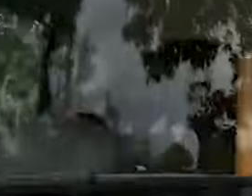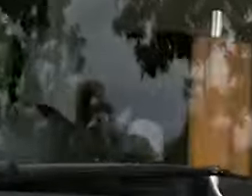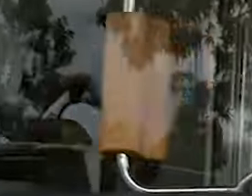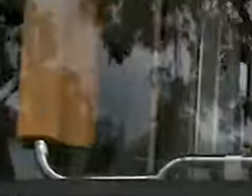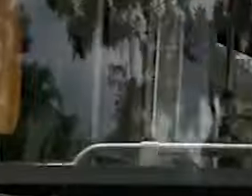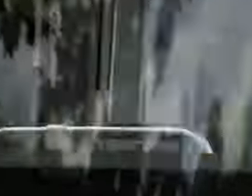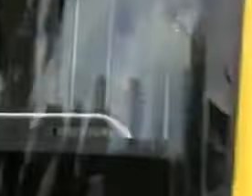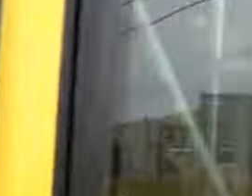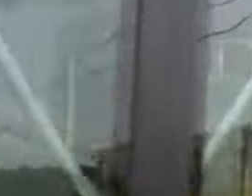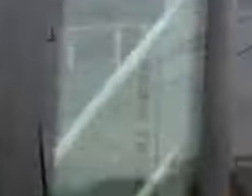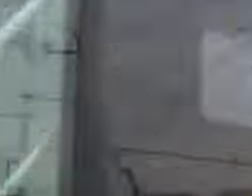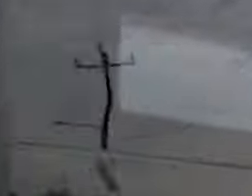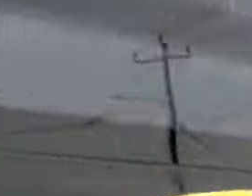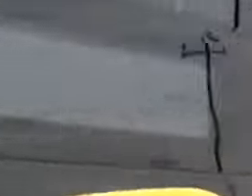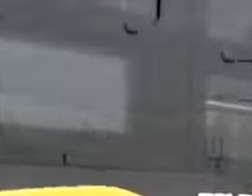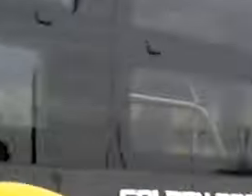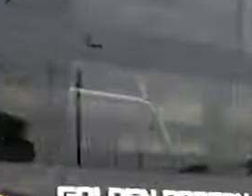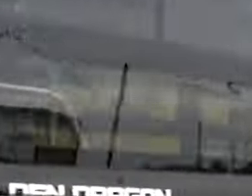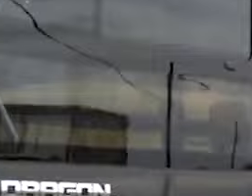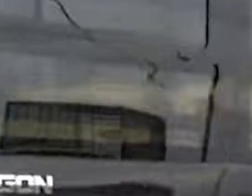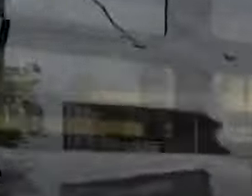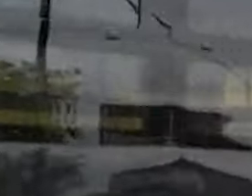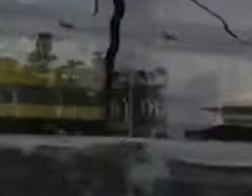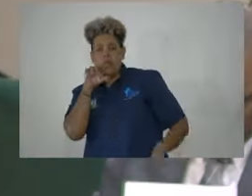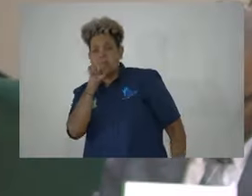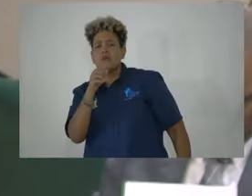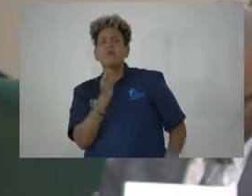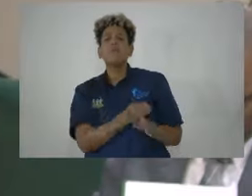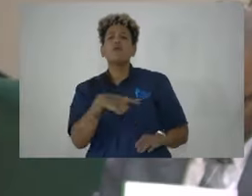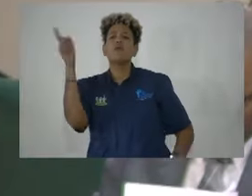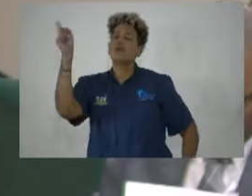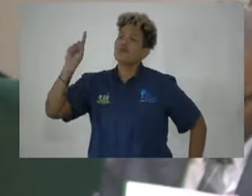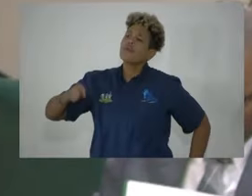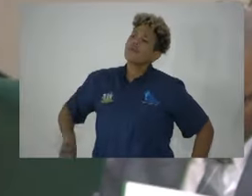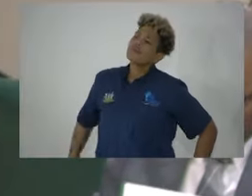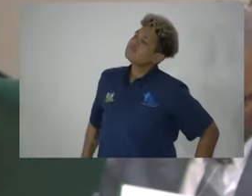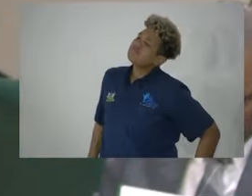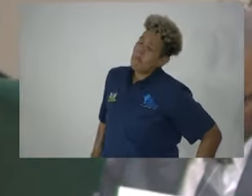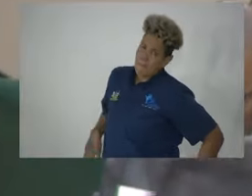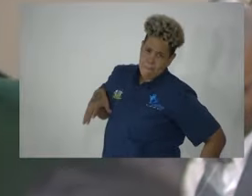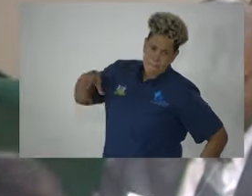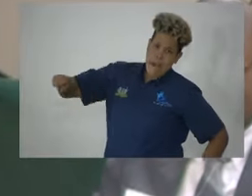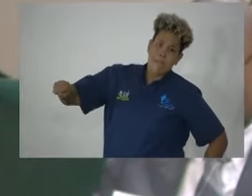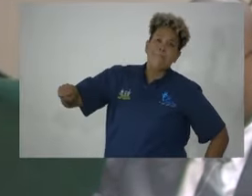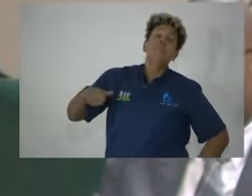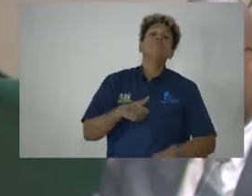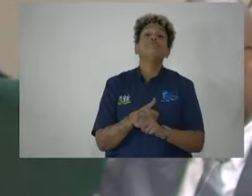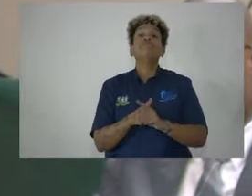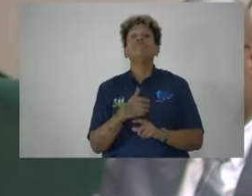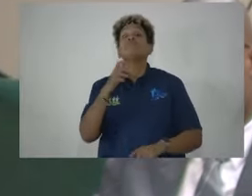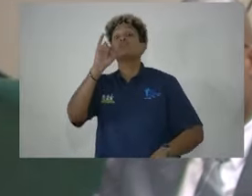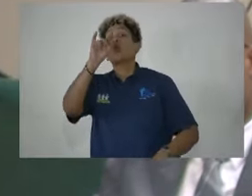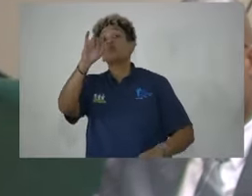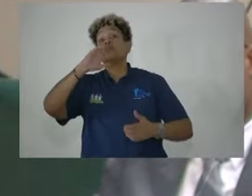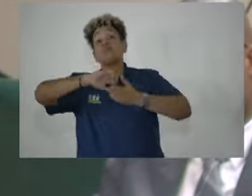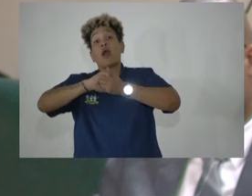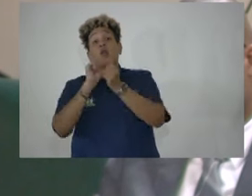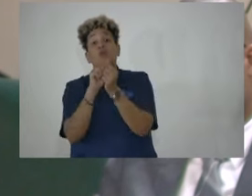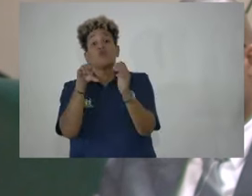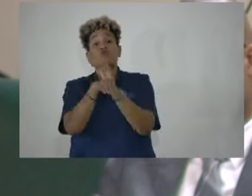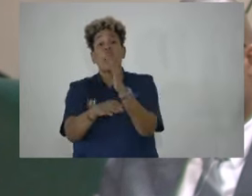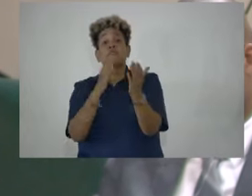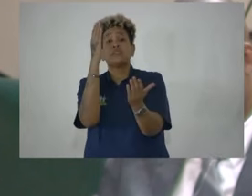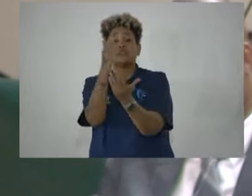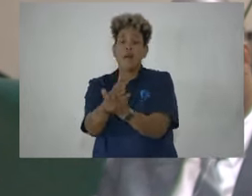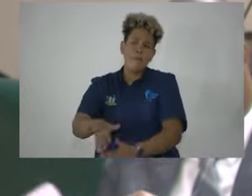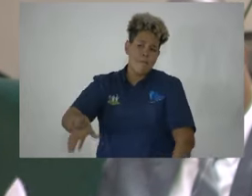any unauthorized dispatching of buses. Furthermore, the JUTC has partnered with Crime Stop to apprehend perpetrators